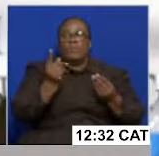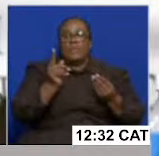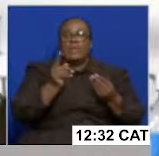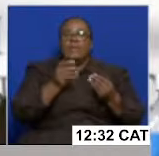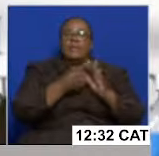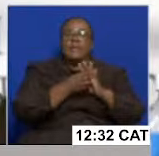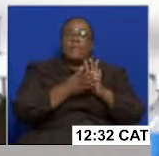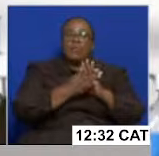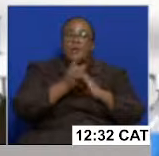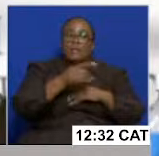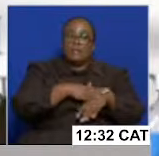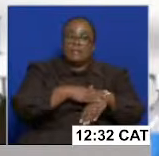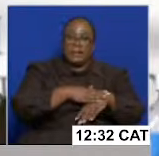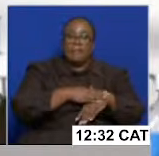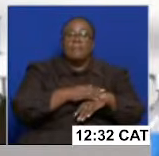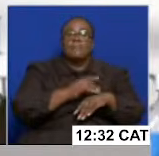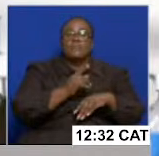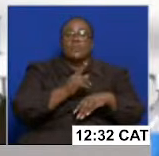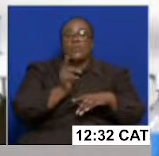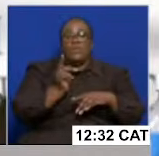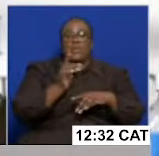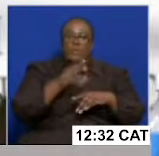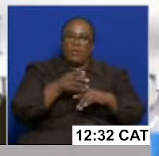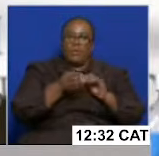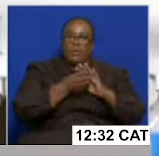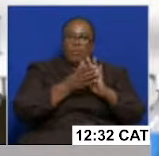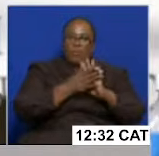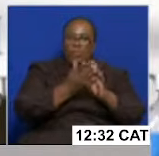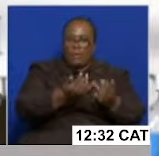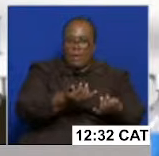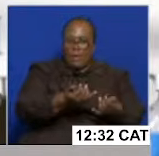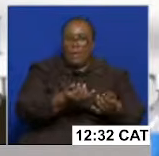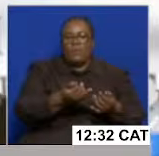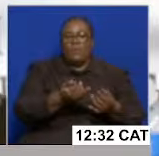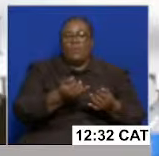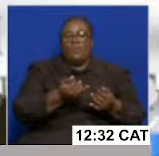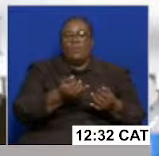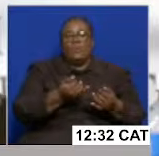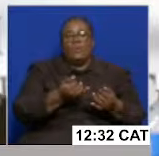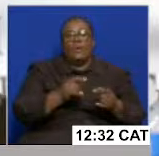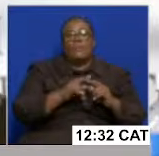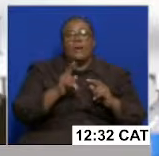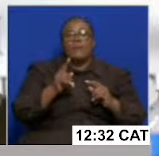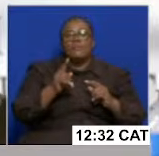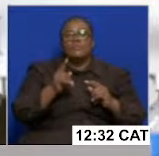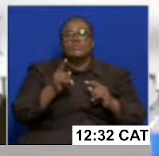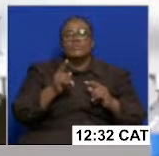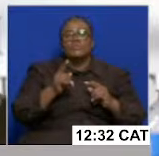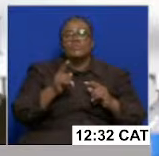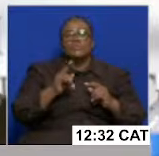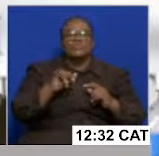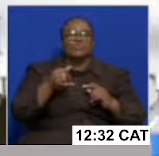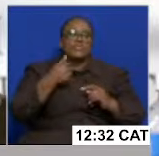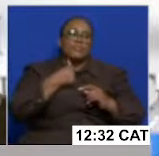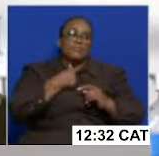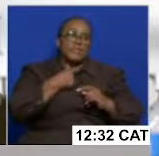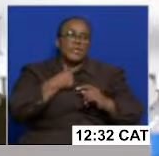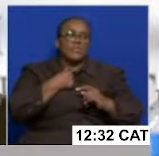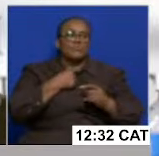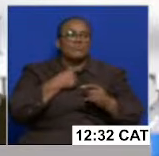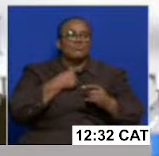them now? So, but it was just for me to take chances. No, not that it was going to